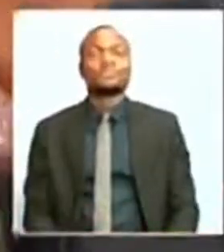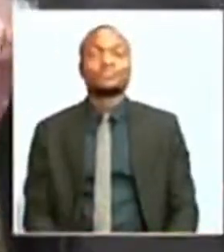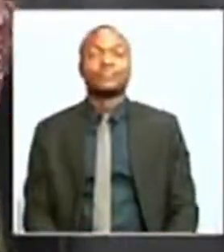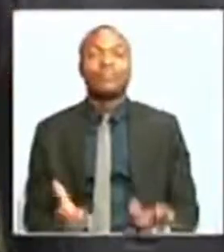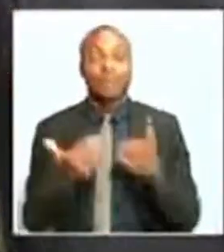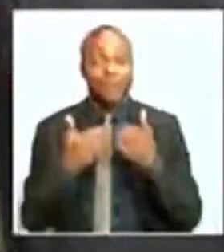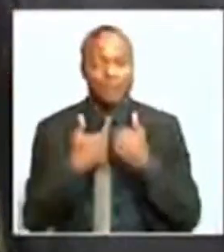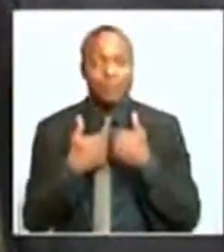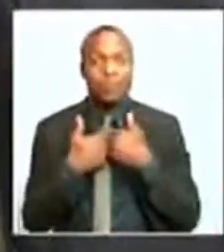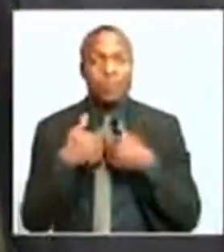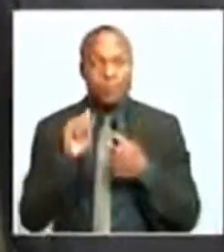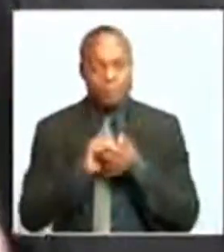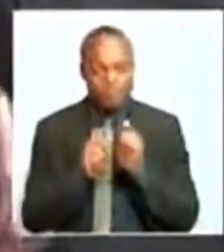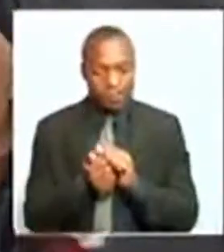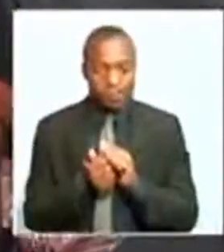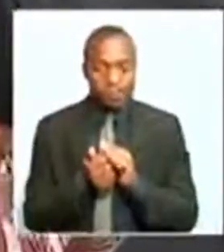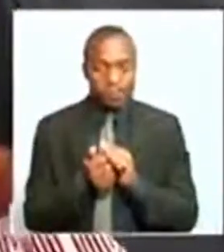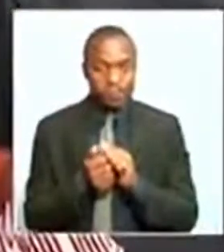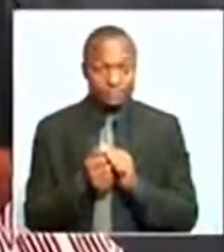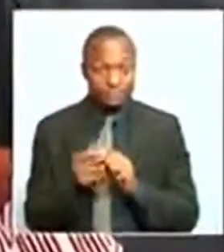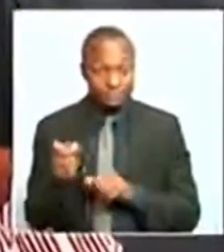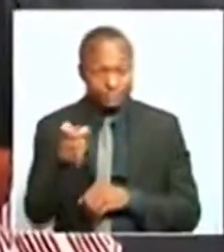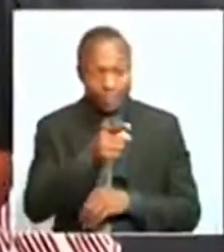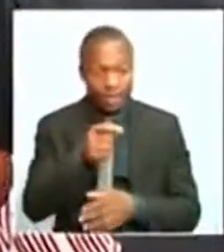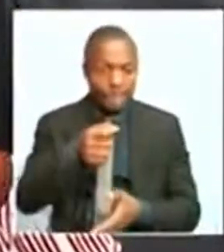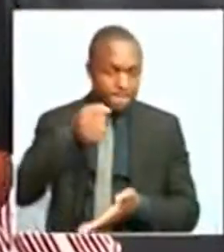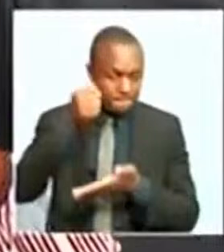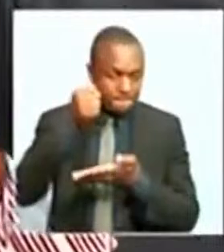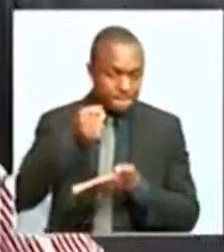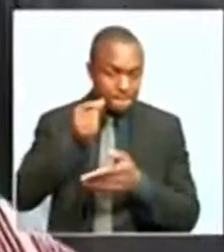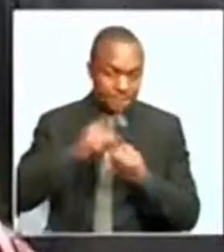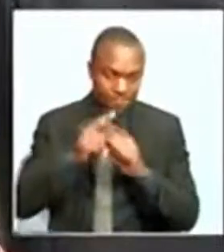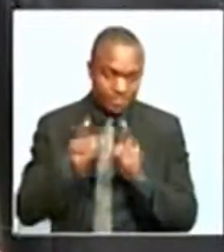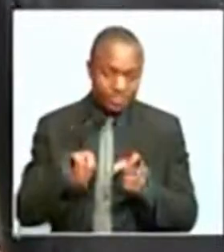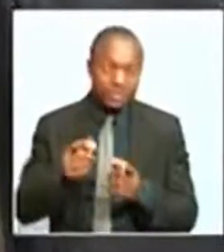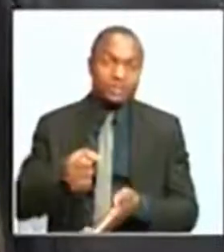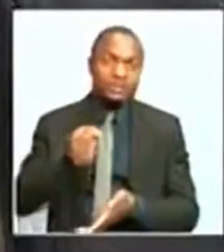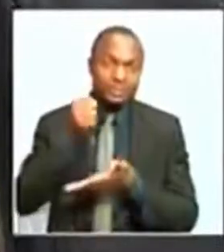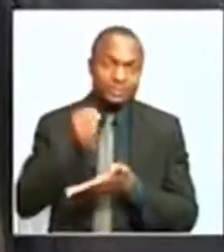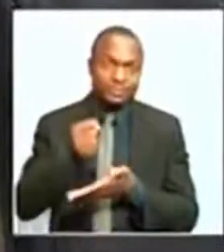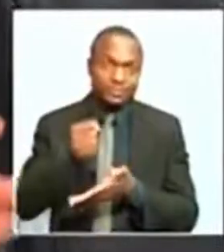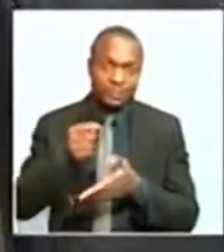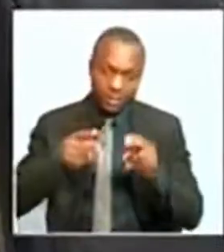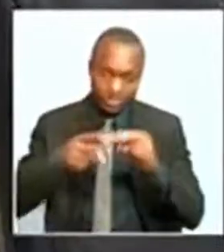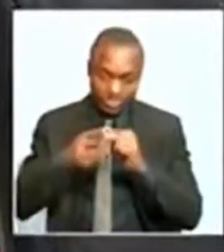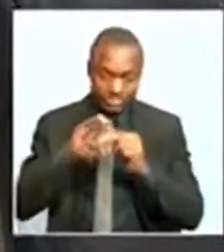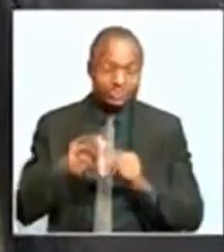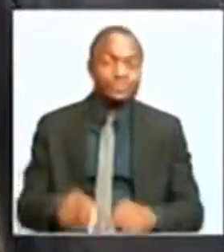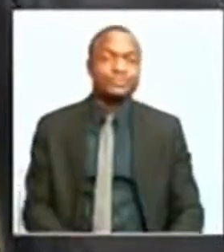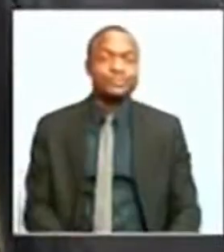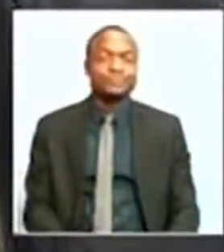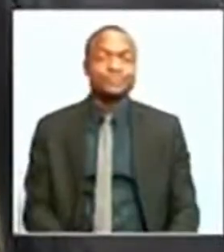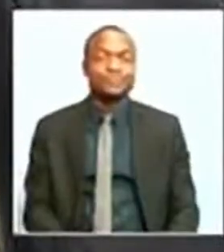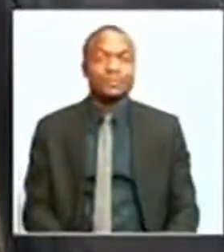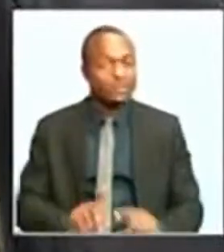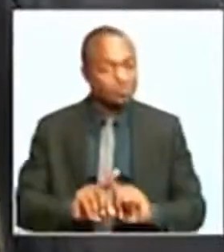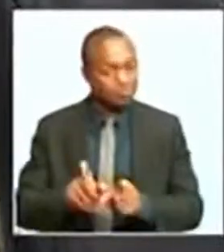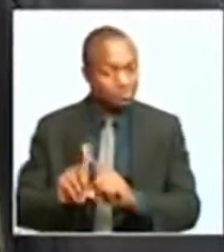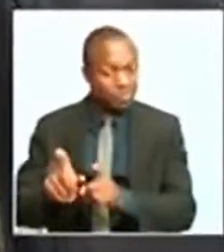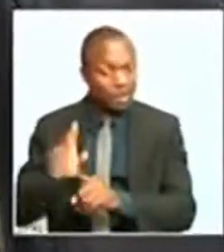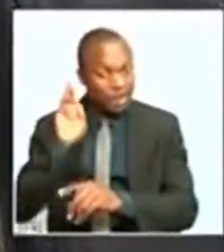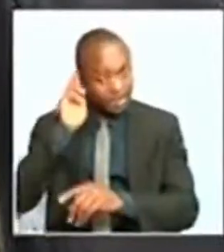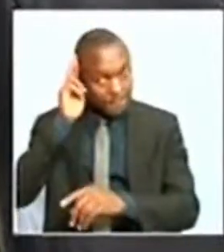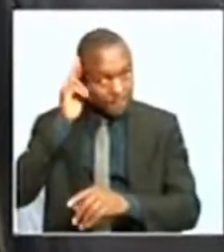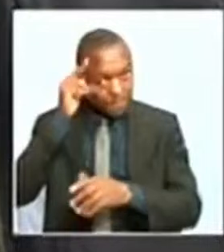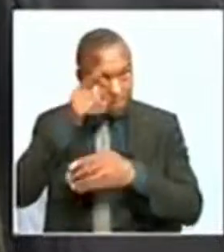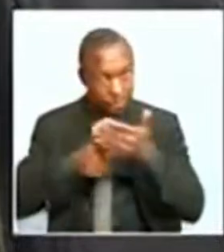have a gap. They'll budget, but then their budgets are cut, of course due to various reasons. But